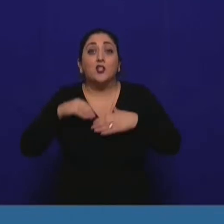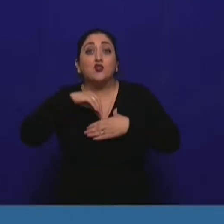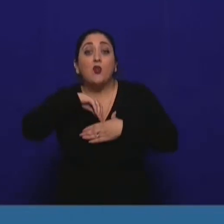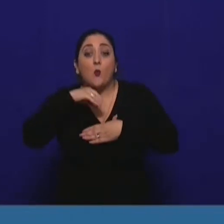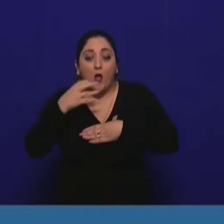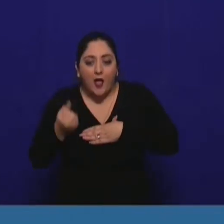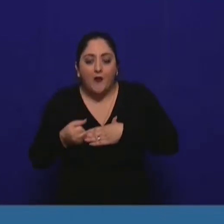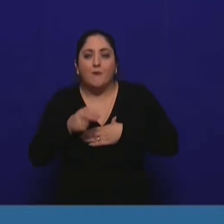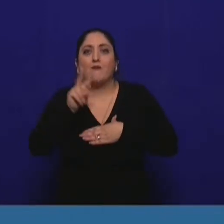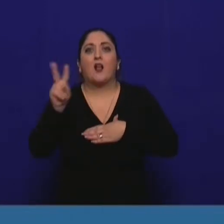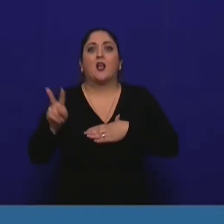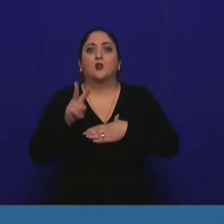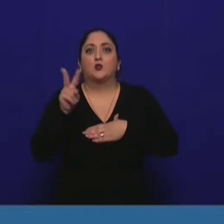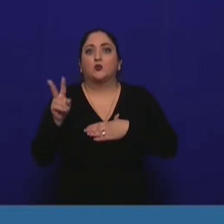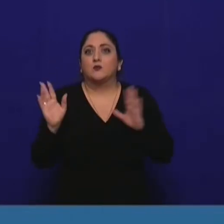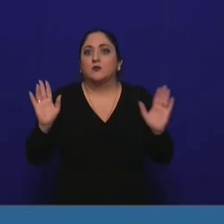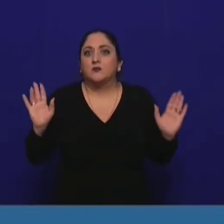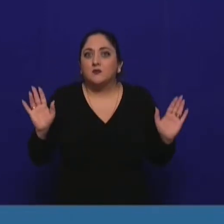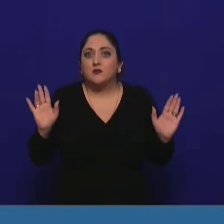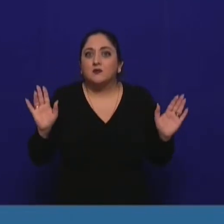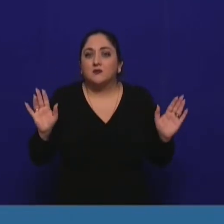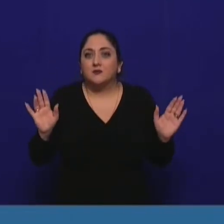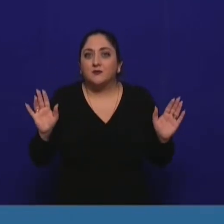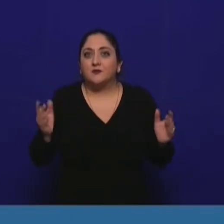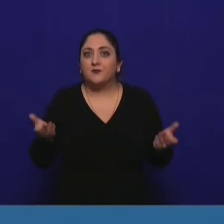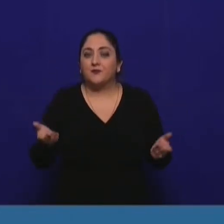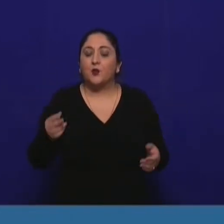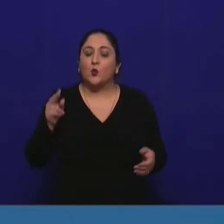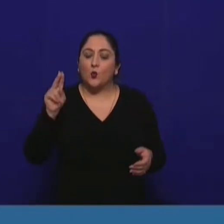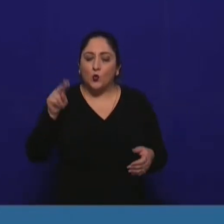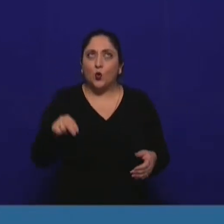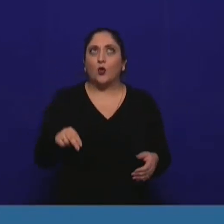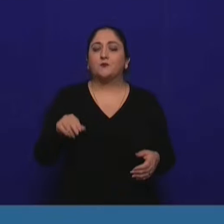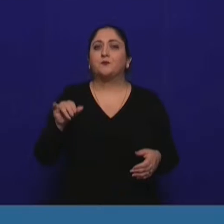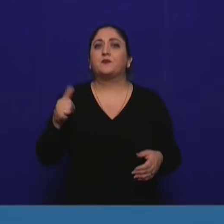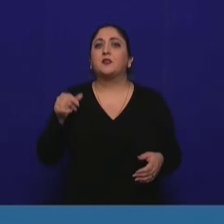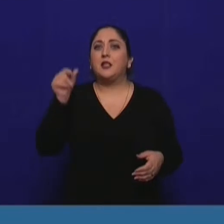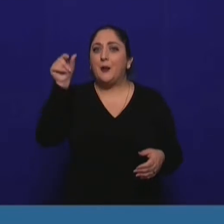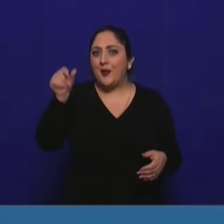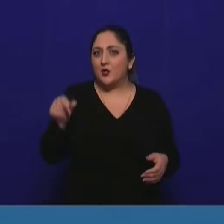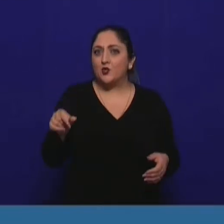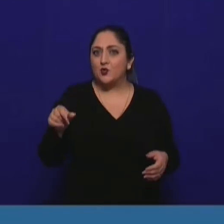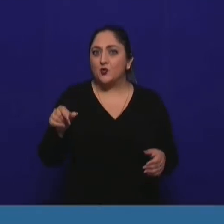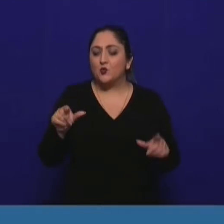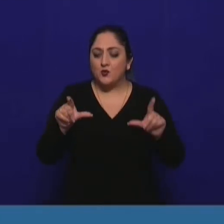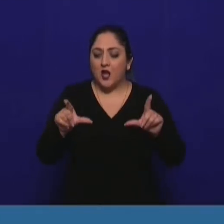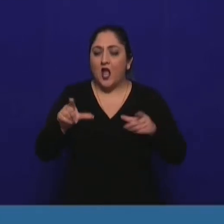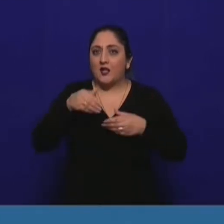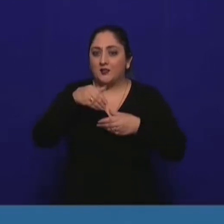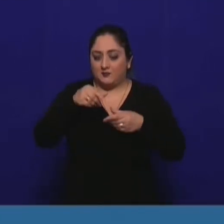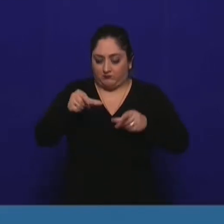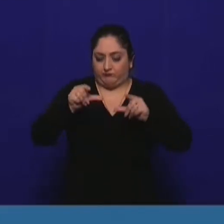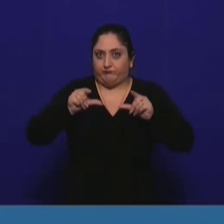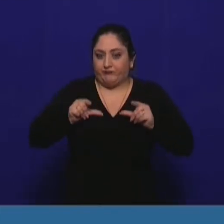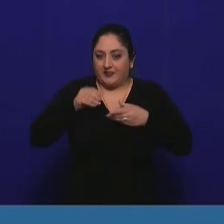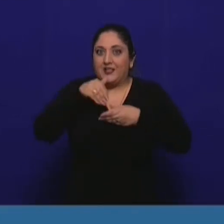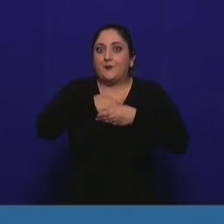ukoll jekk pereżempju persuna tirċievi stedina biex tmur tagħmel tieħu il-vaċċin